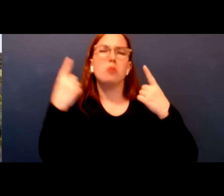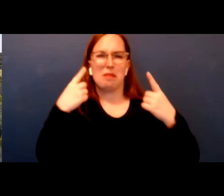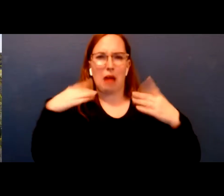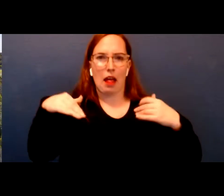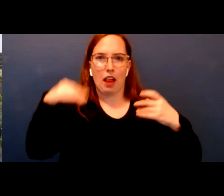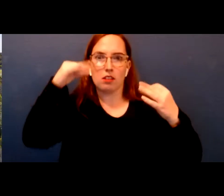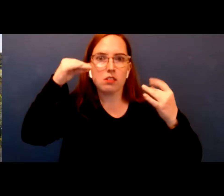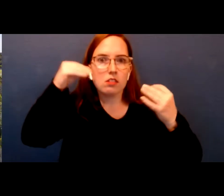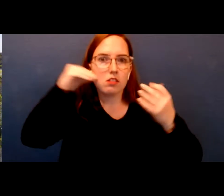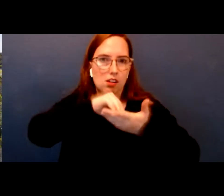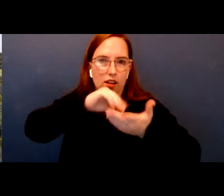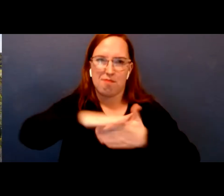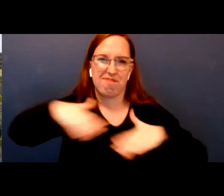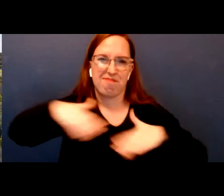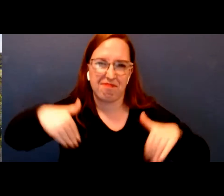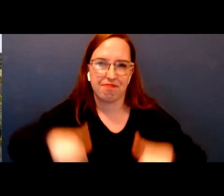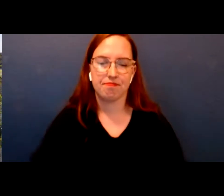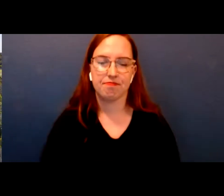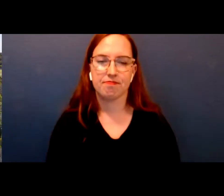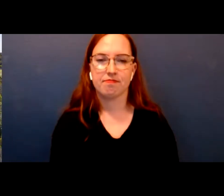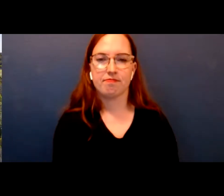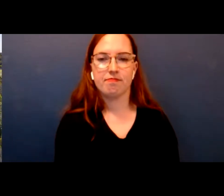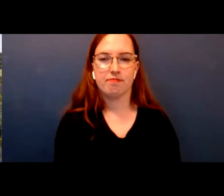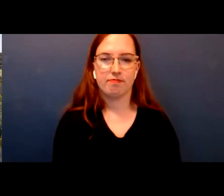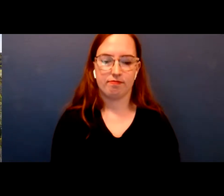display for the community yet.